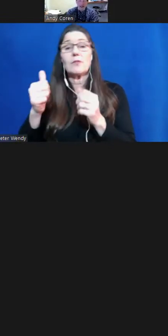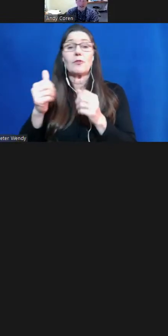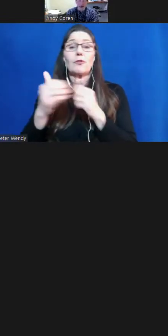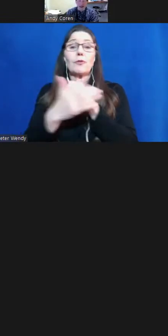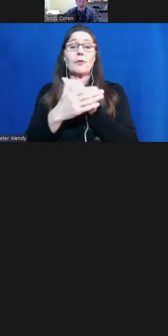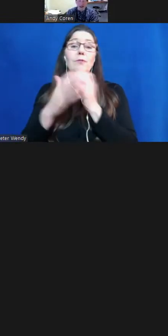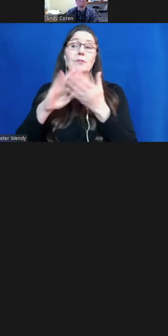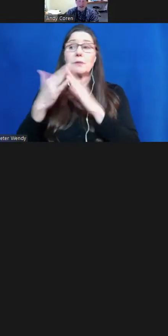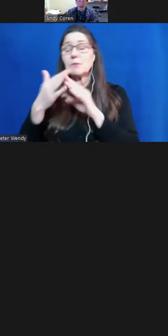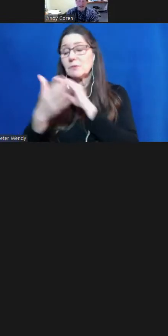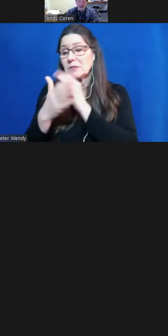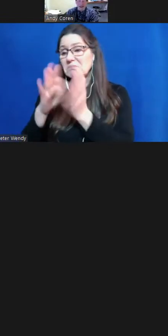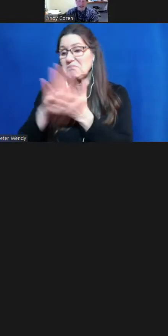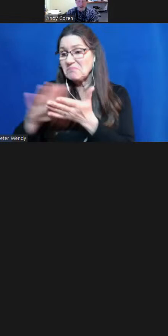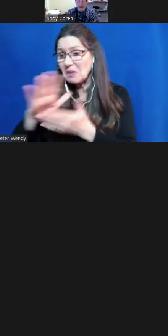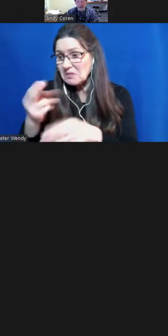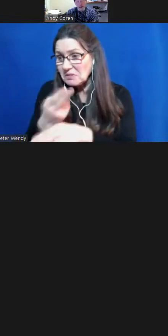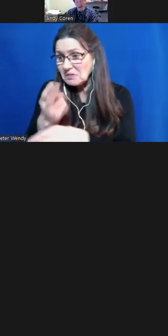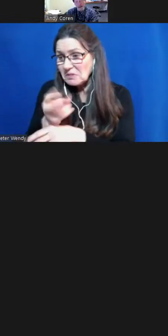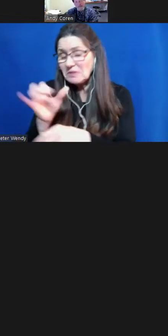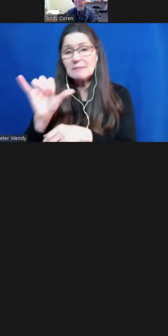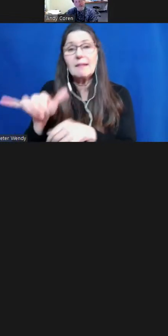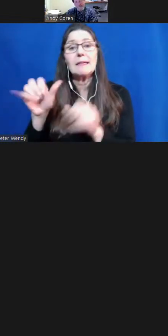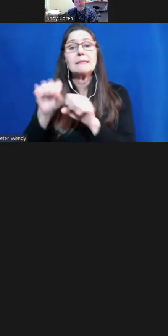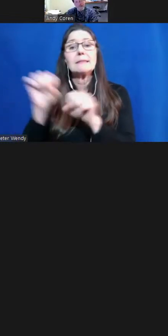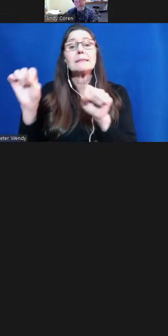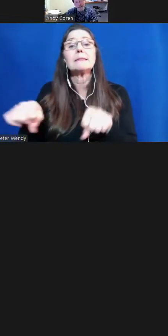it. There is